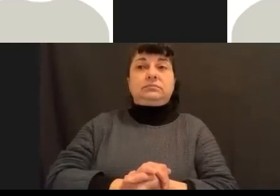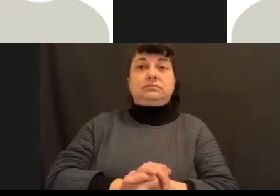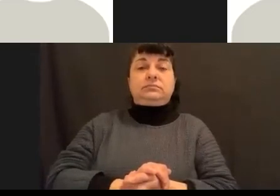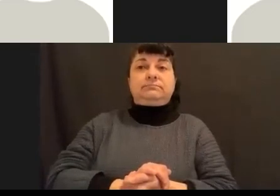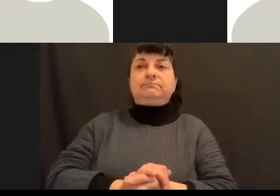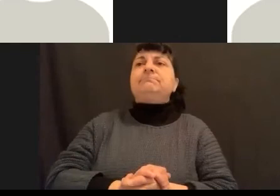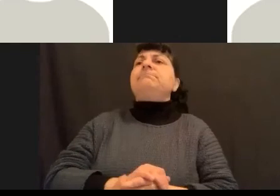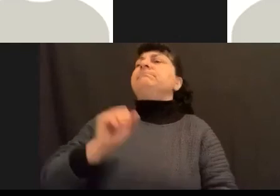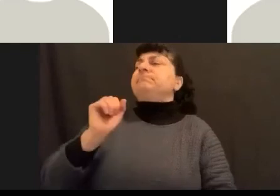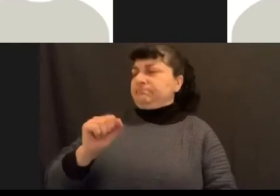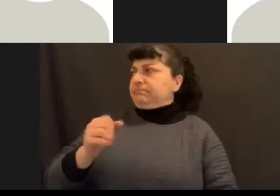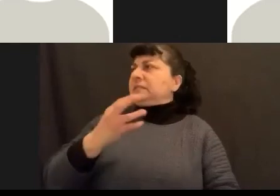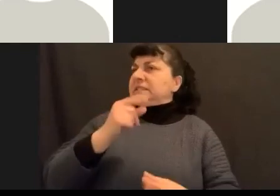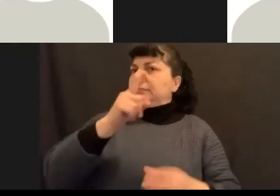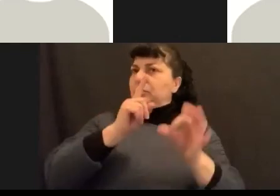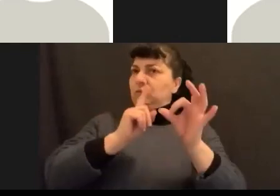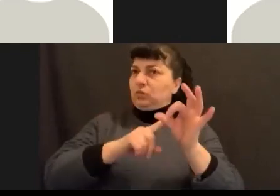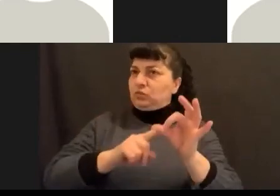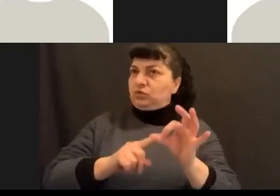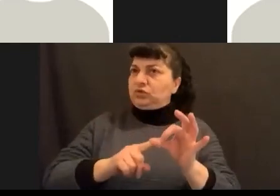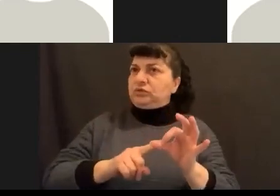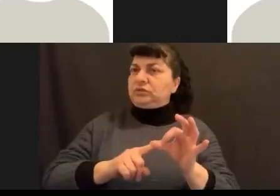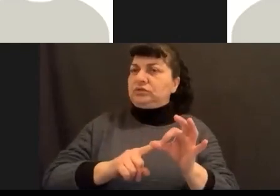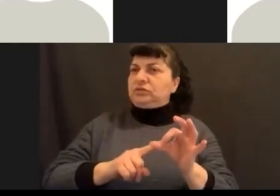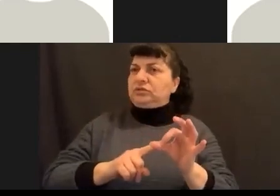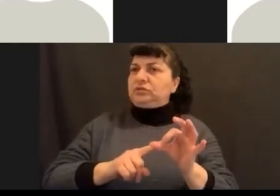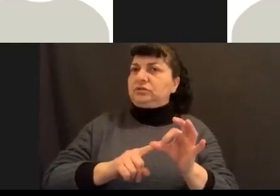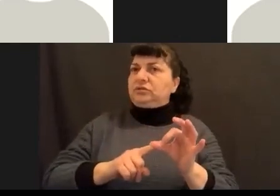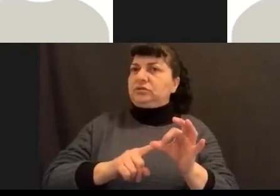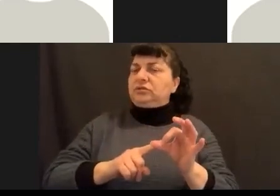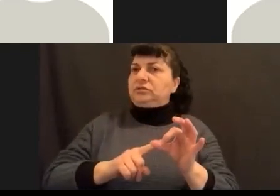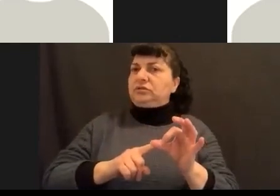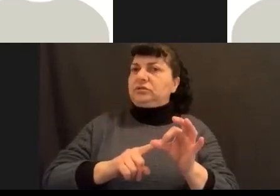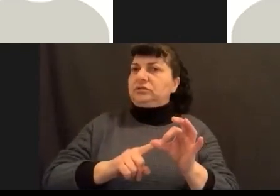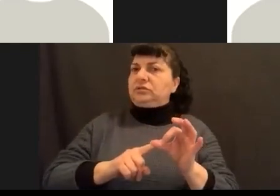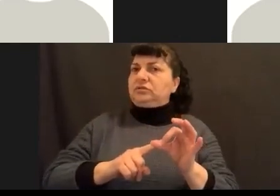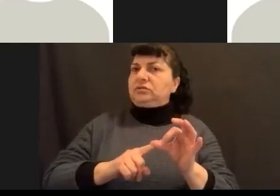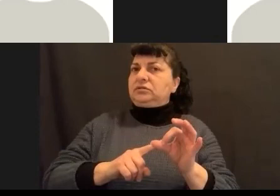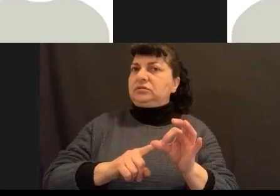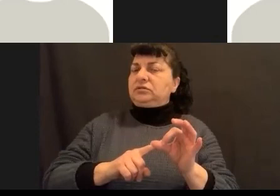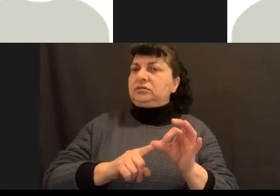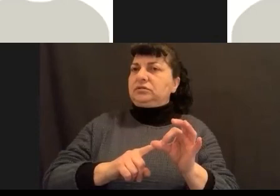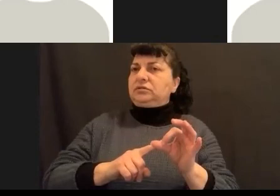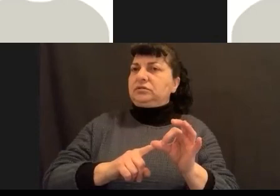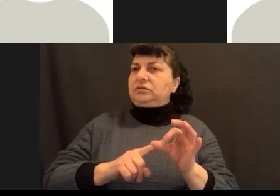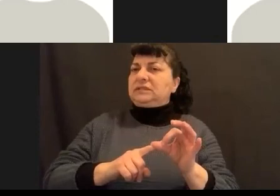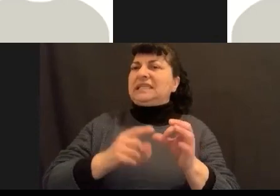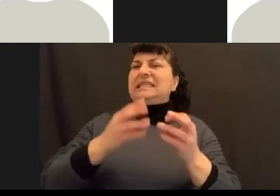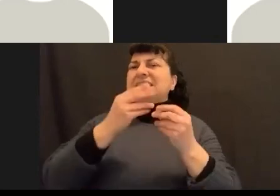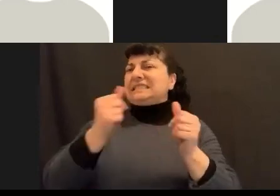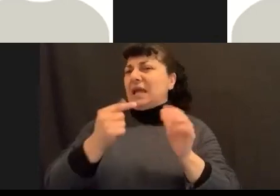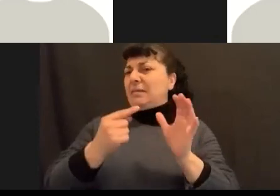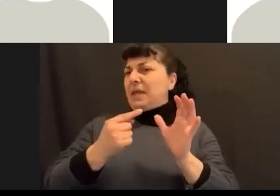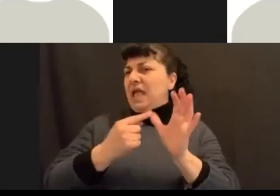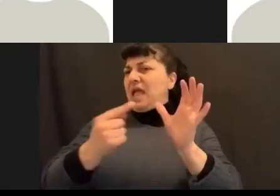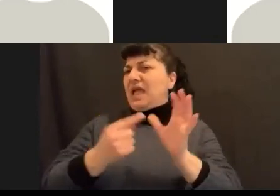So there's a couple of questions there. I've got a note of them, and I might just answer. Just some of the responses might be a bit sensitive, so we might